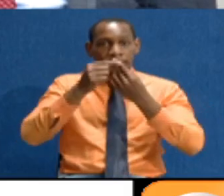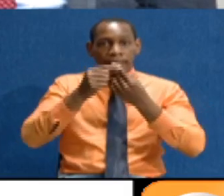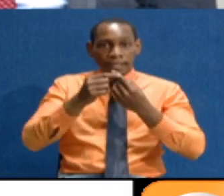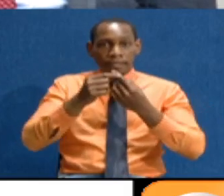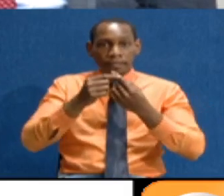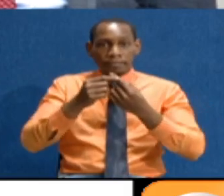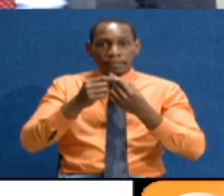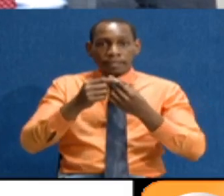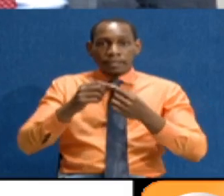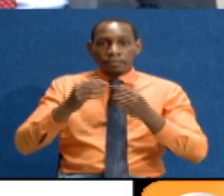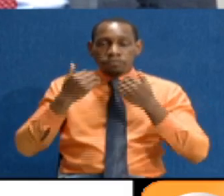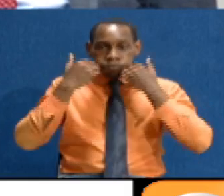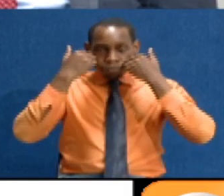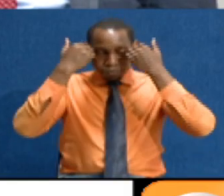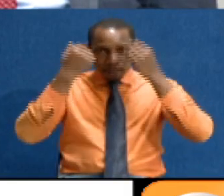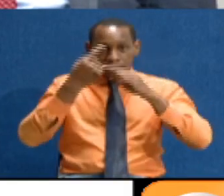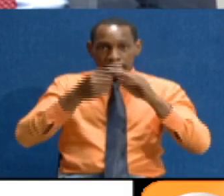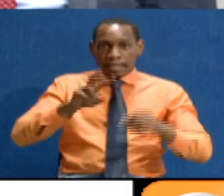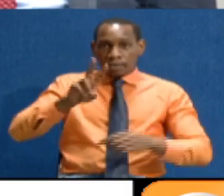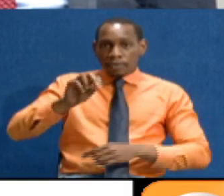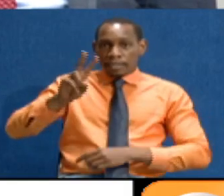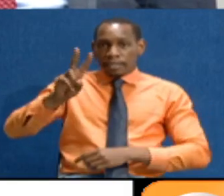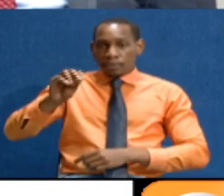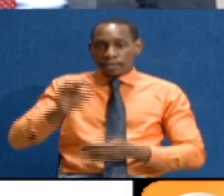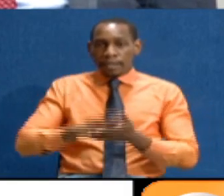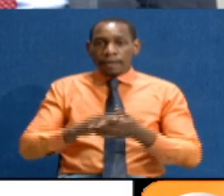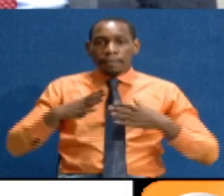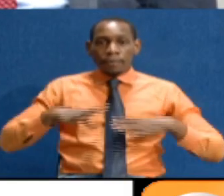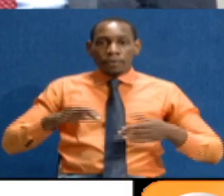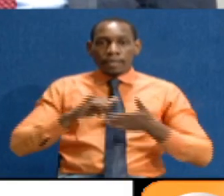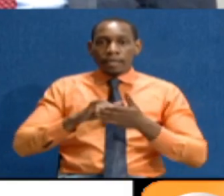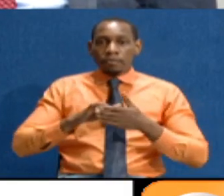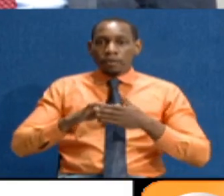year before. Mm. People have not unpacked what happened in